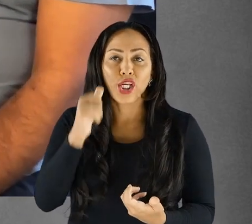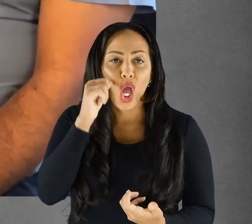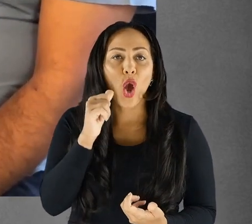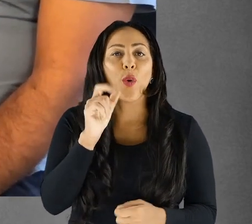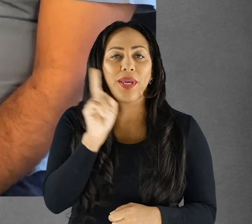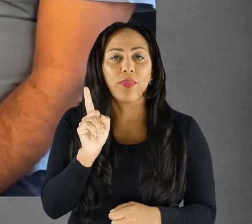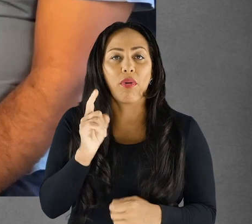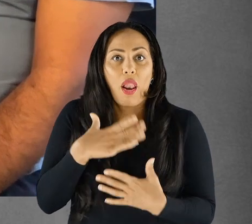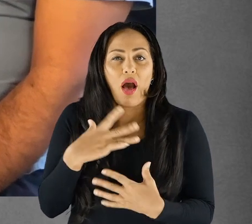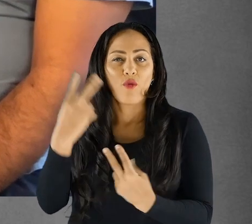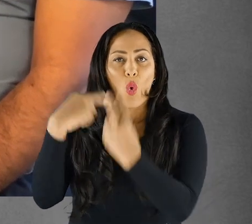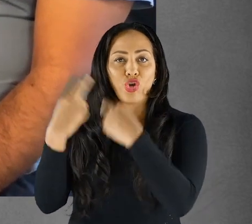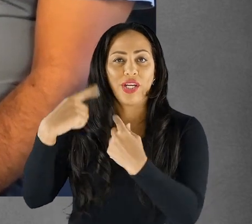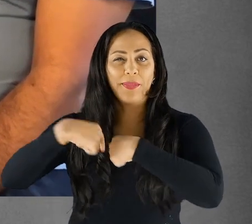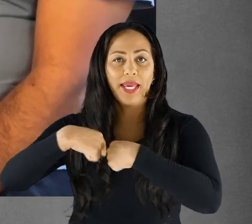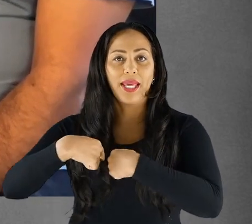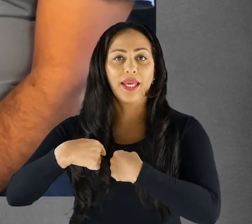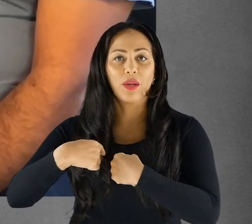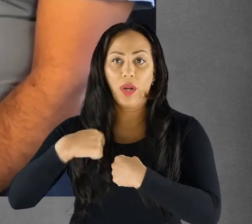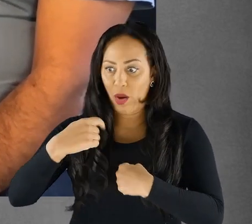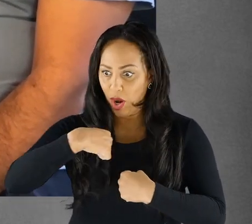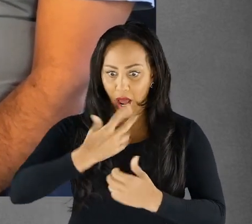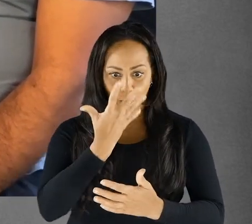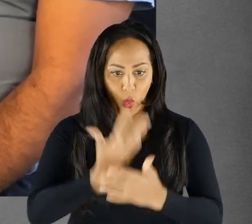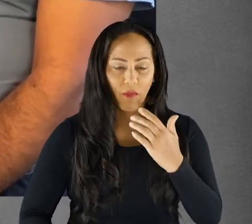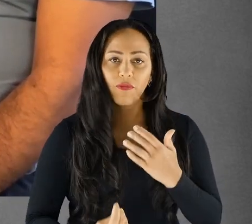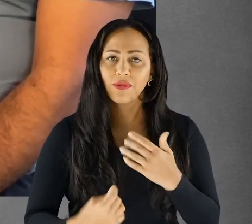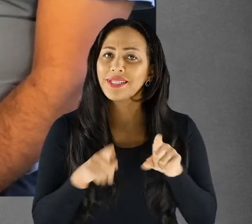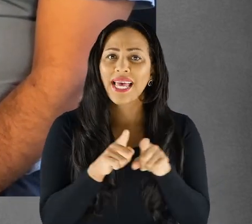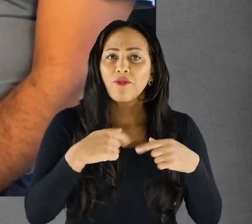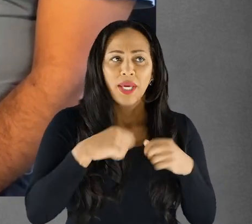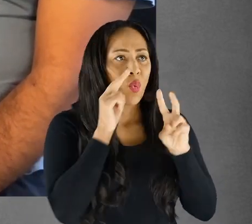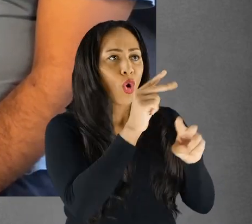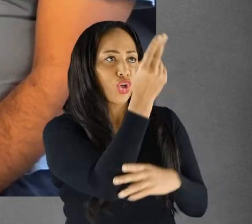my feels. That's when I love watching an artist. I'm in my feels strongly.